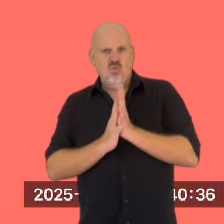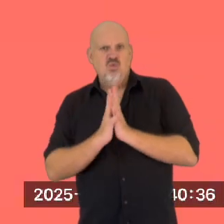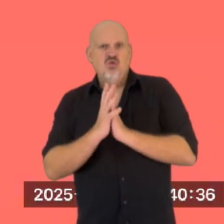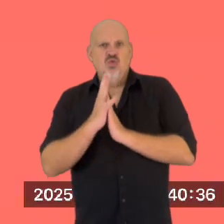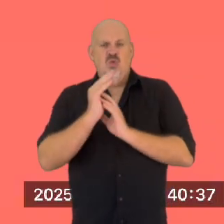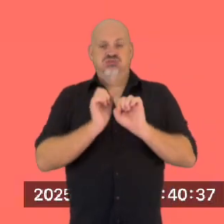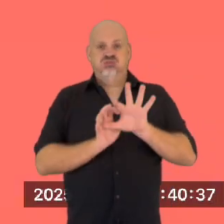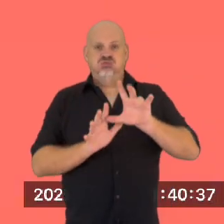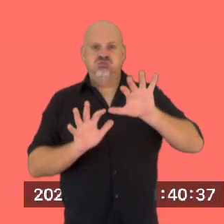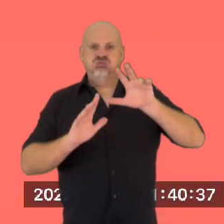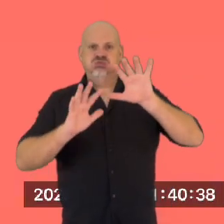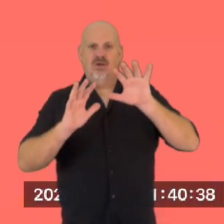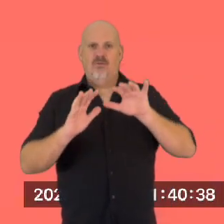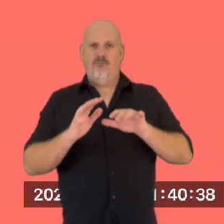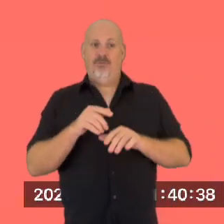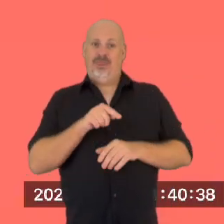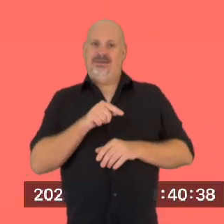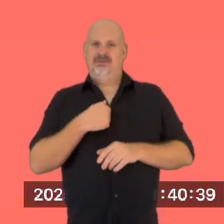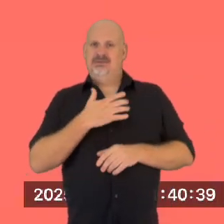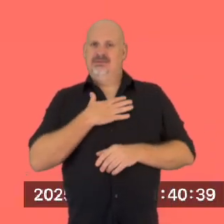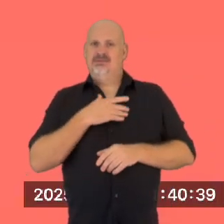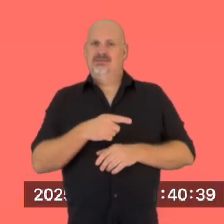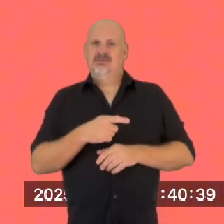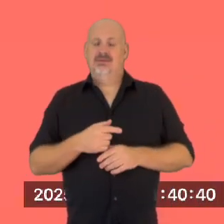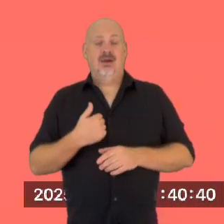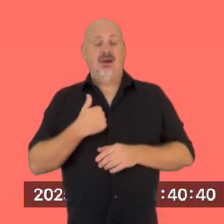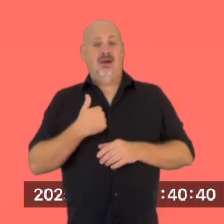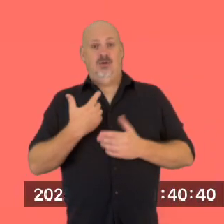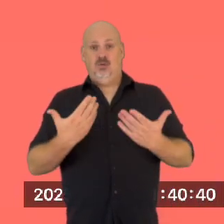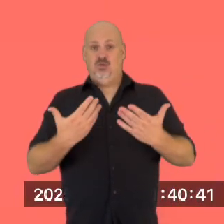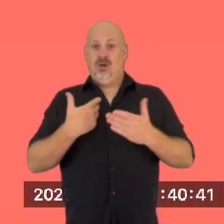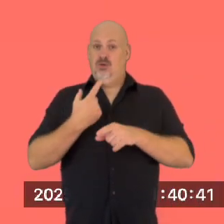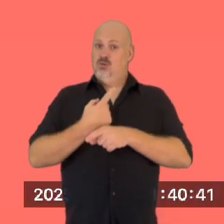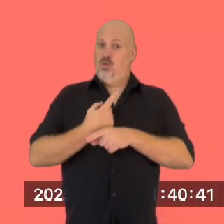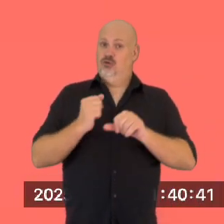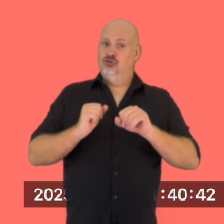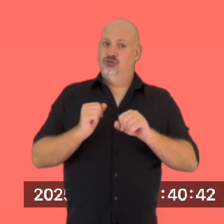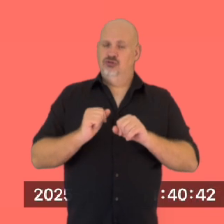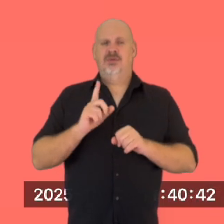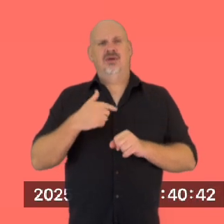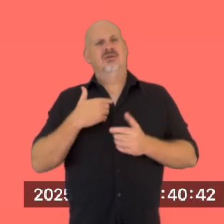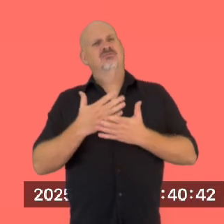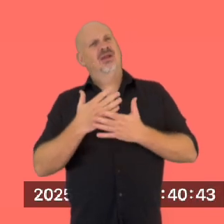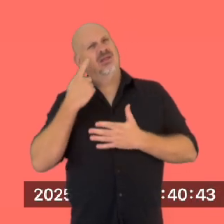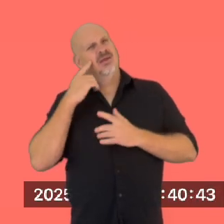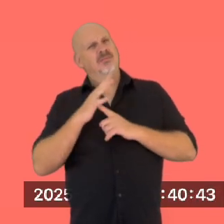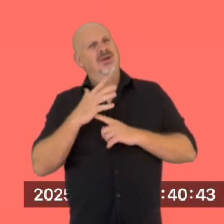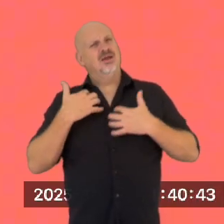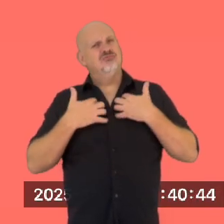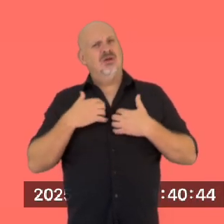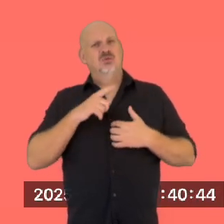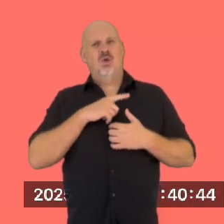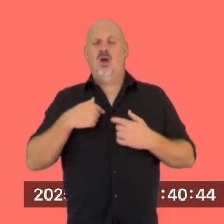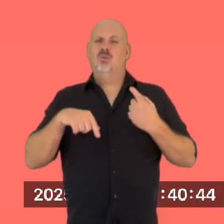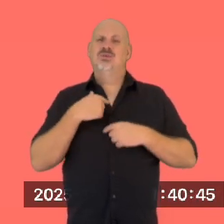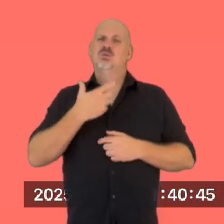October, and they're small and they go really wild, which is what I like. And one thing we've not talked about today, which I think would be really